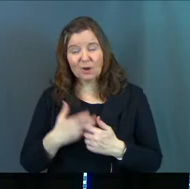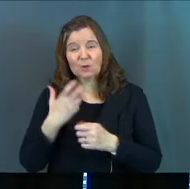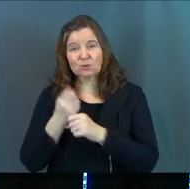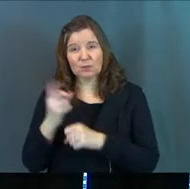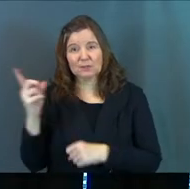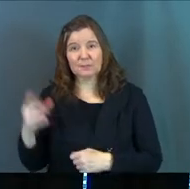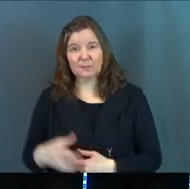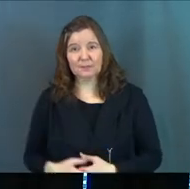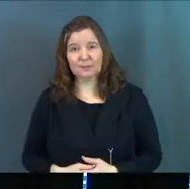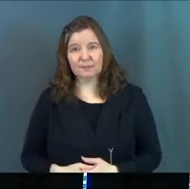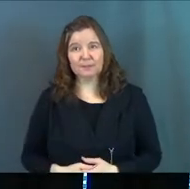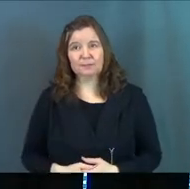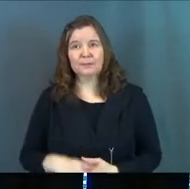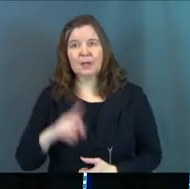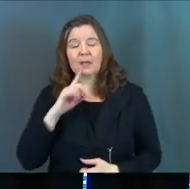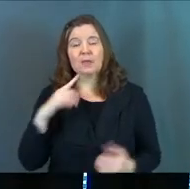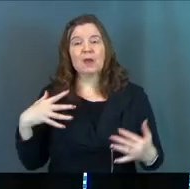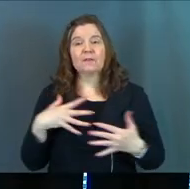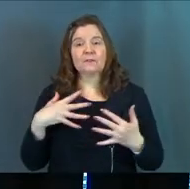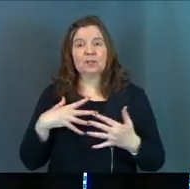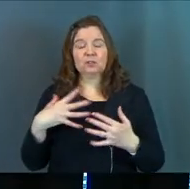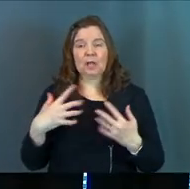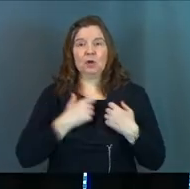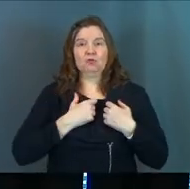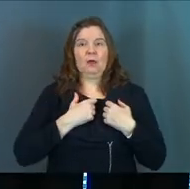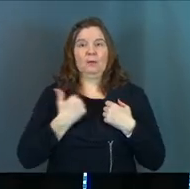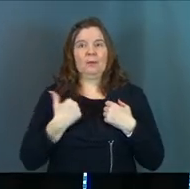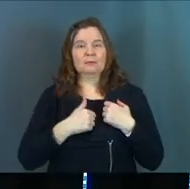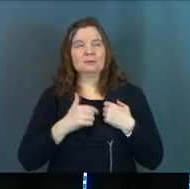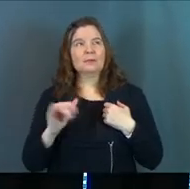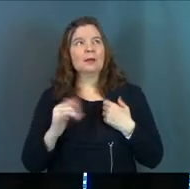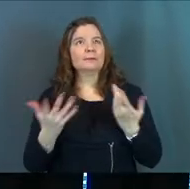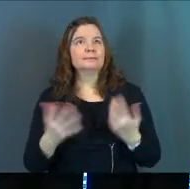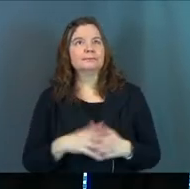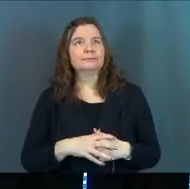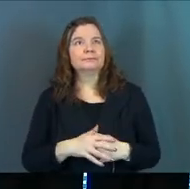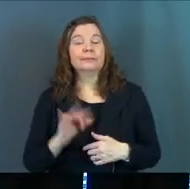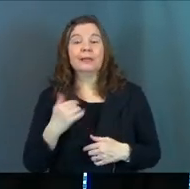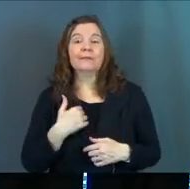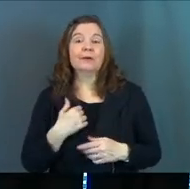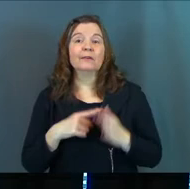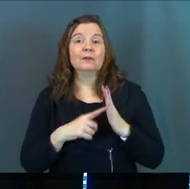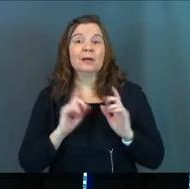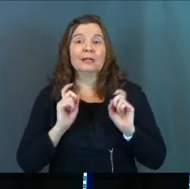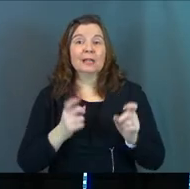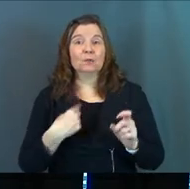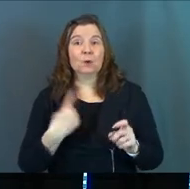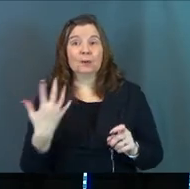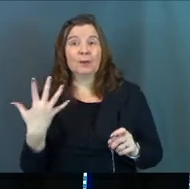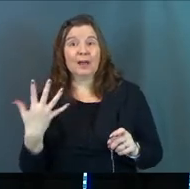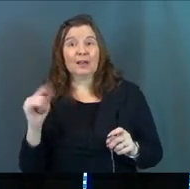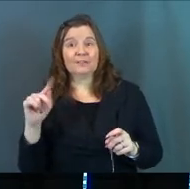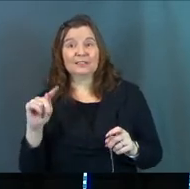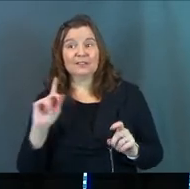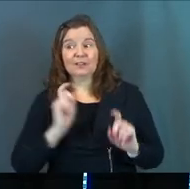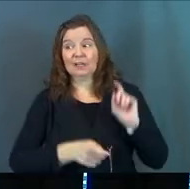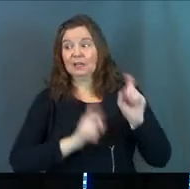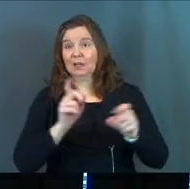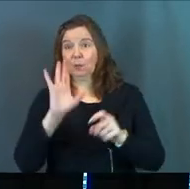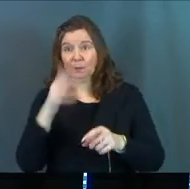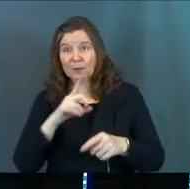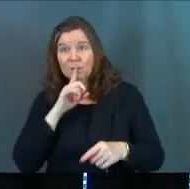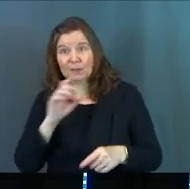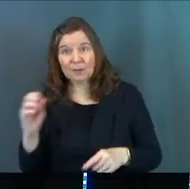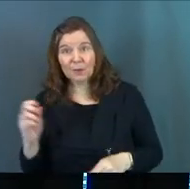to trust Him. And there are fears that grab us, like, if I give one of my 5 TVs away, will